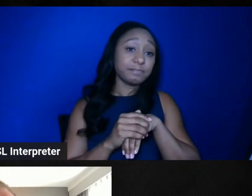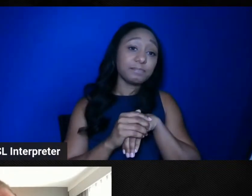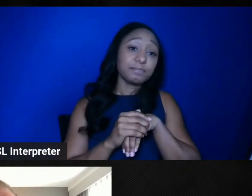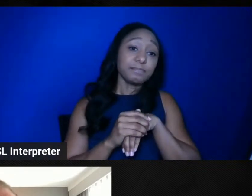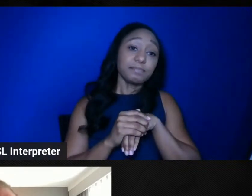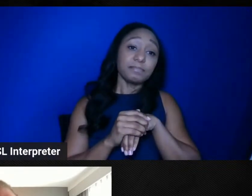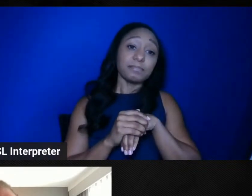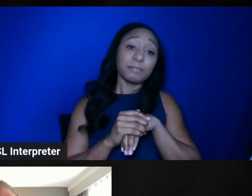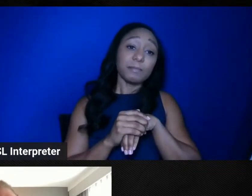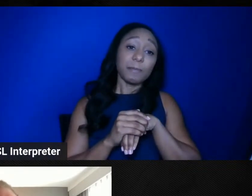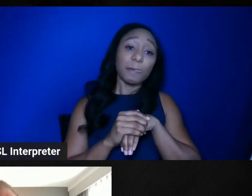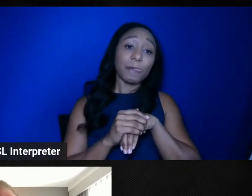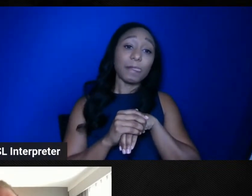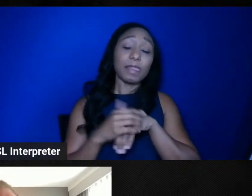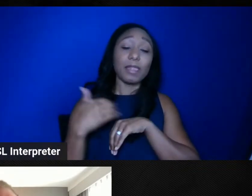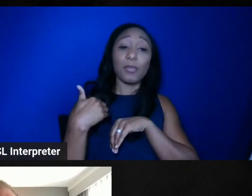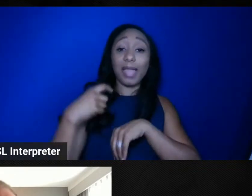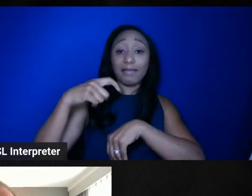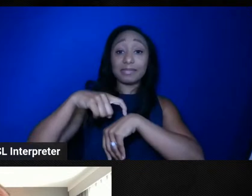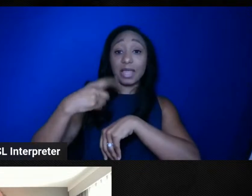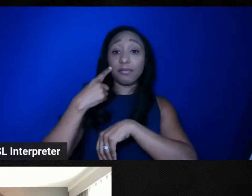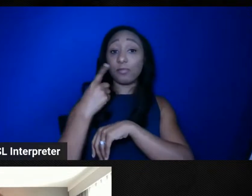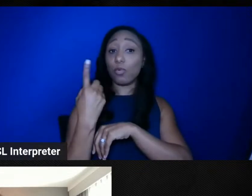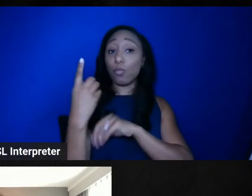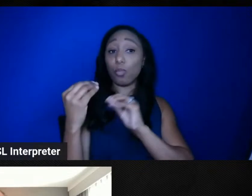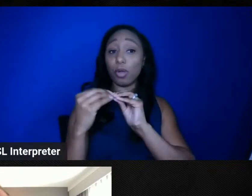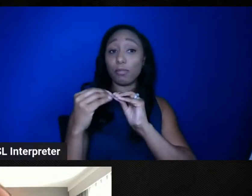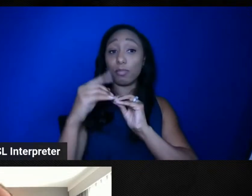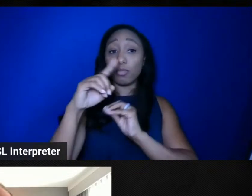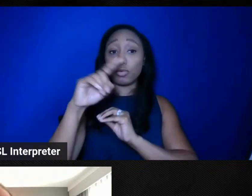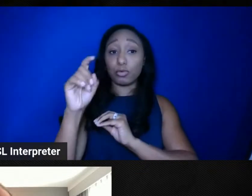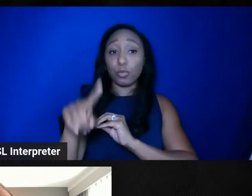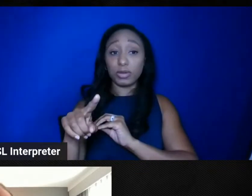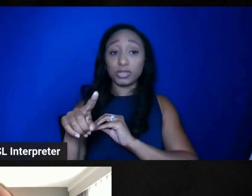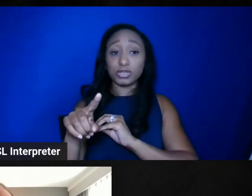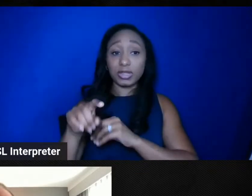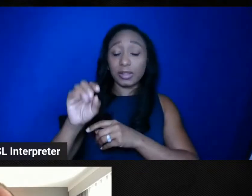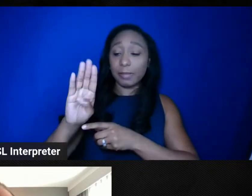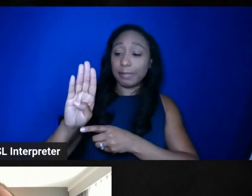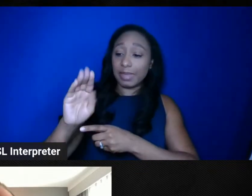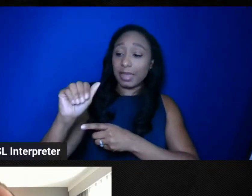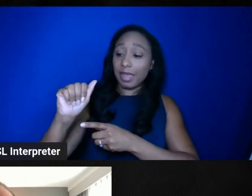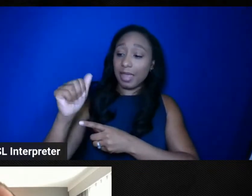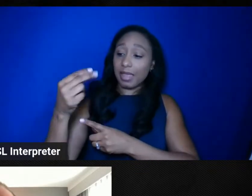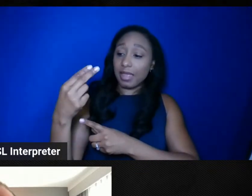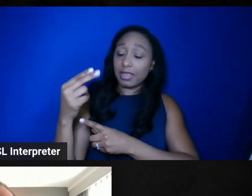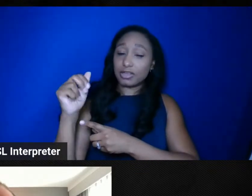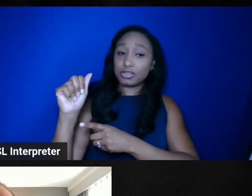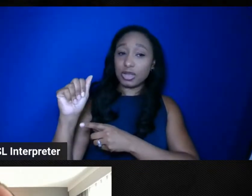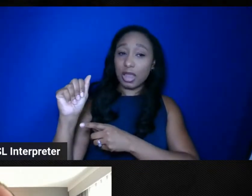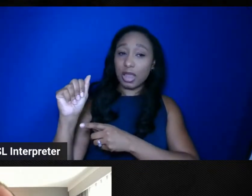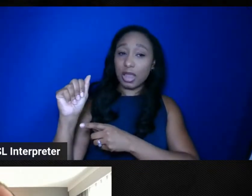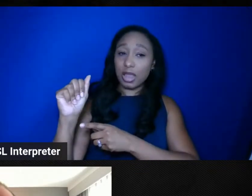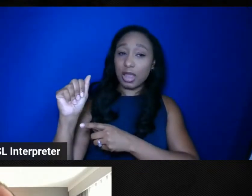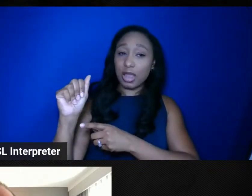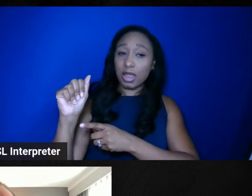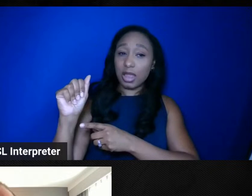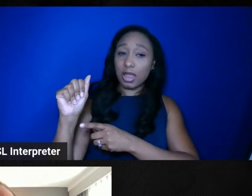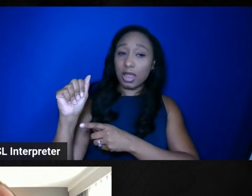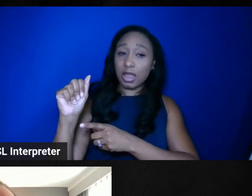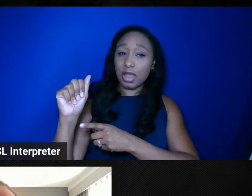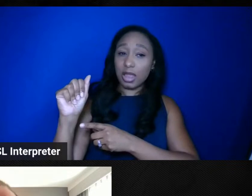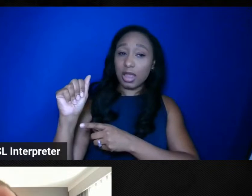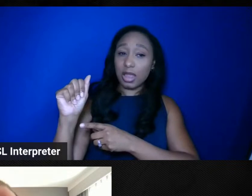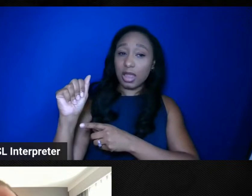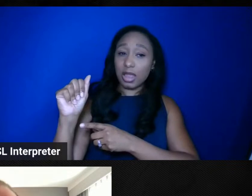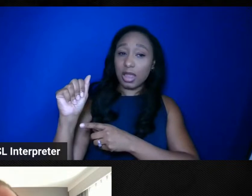We have time for one more question. The BAHS school counselors, if you want to clue me in on what that stands